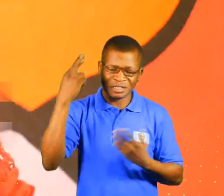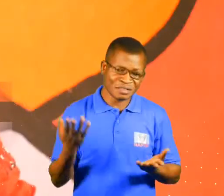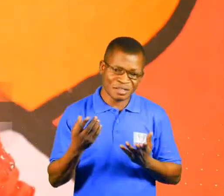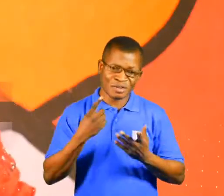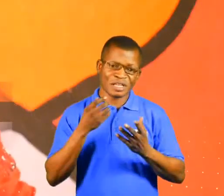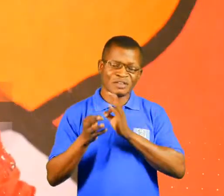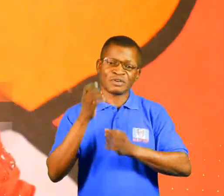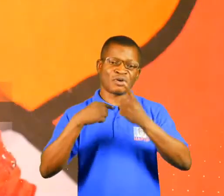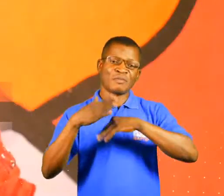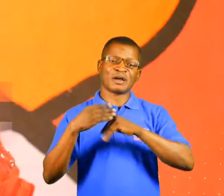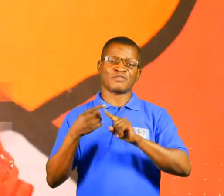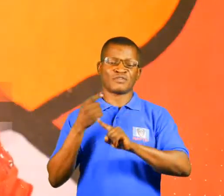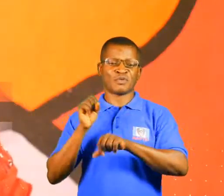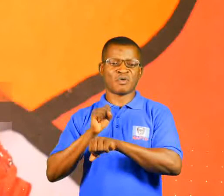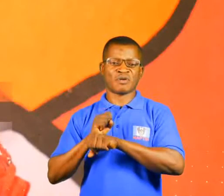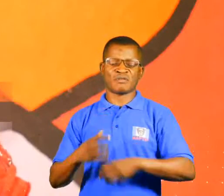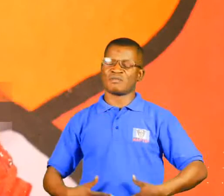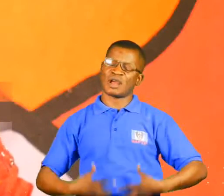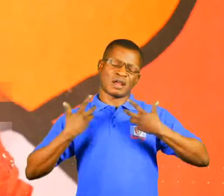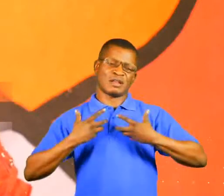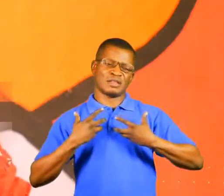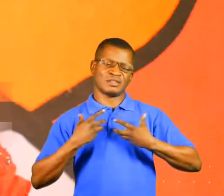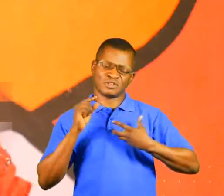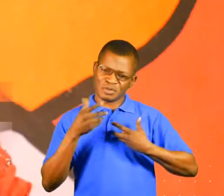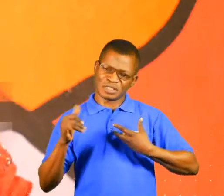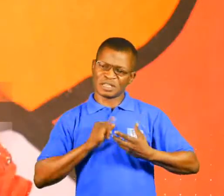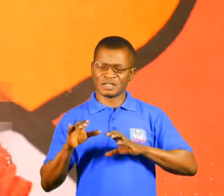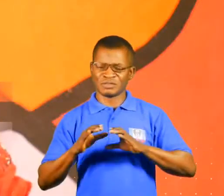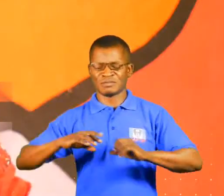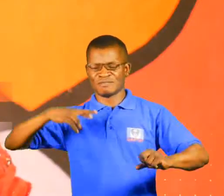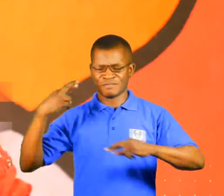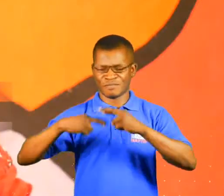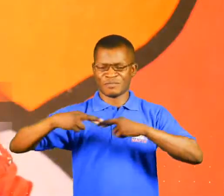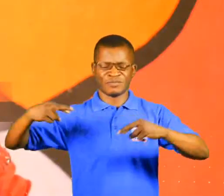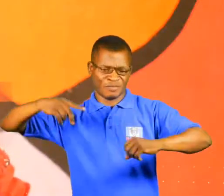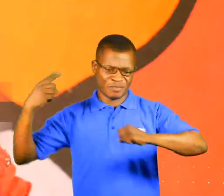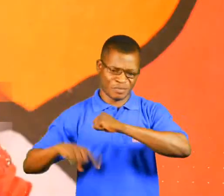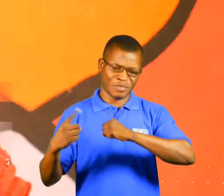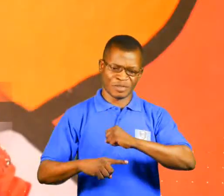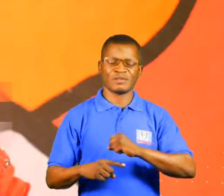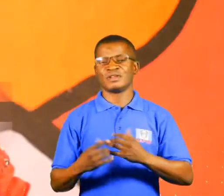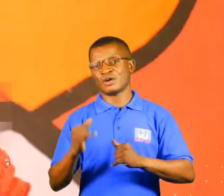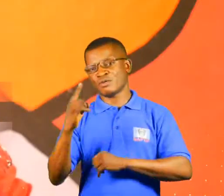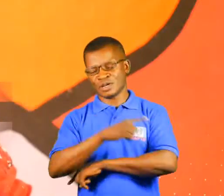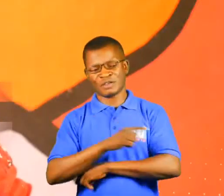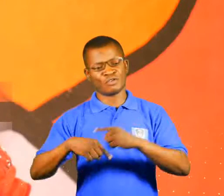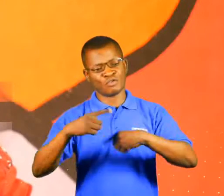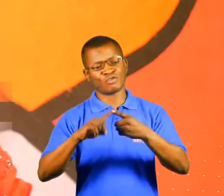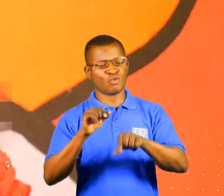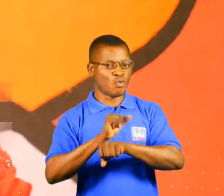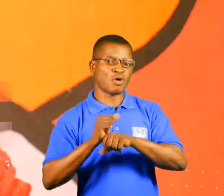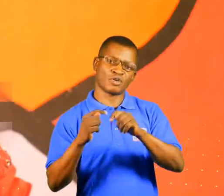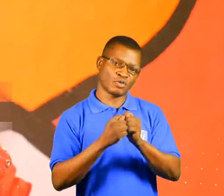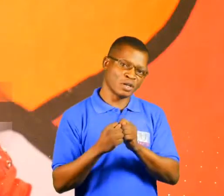back from work, even if he's angry. If I just did something, he will flog me. Then there was a day we went to work together. When we